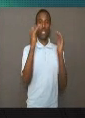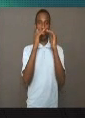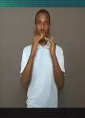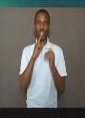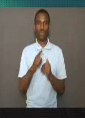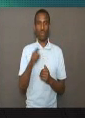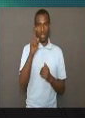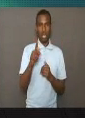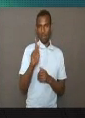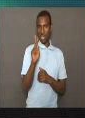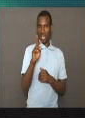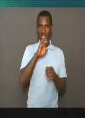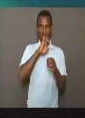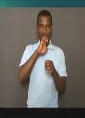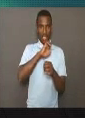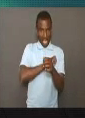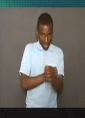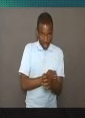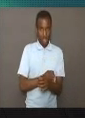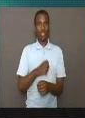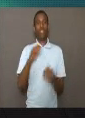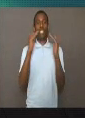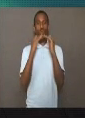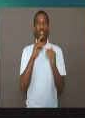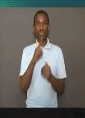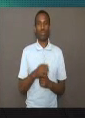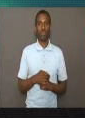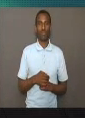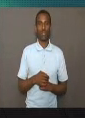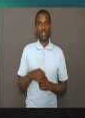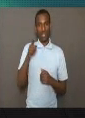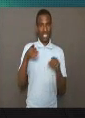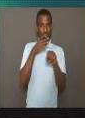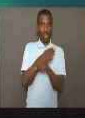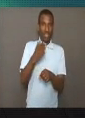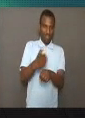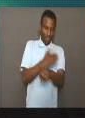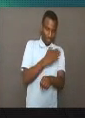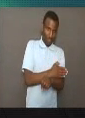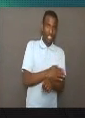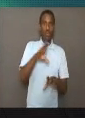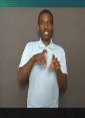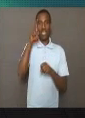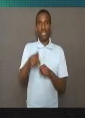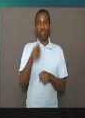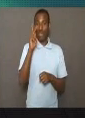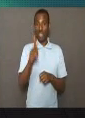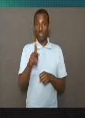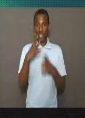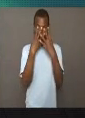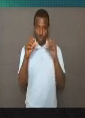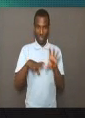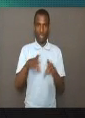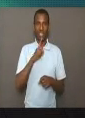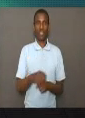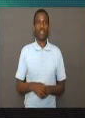equation for kinetic energy and rearrange it to solve for